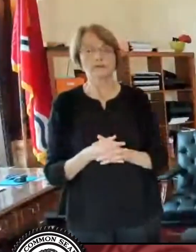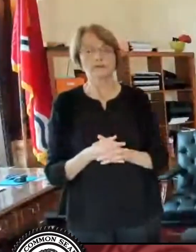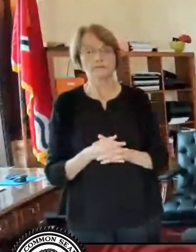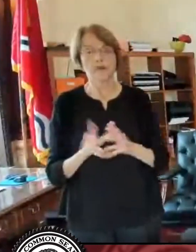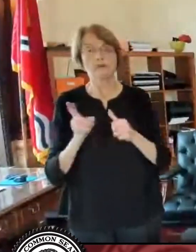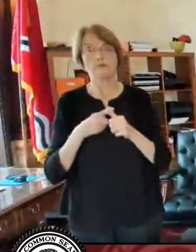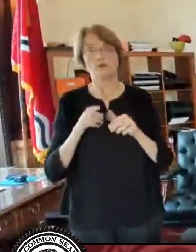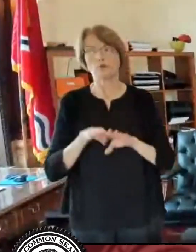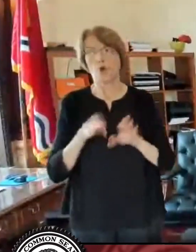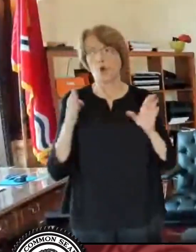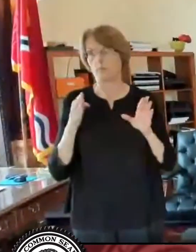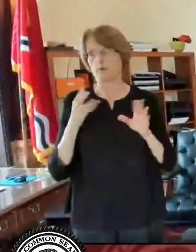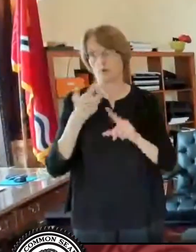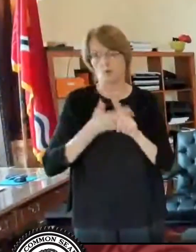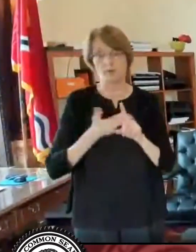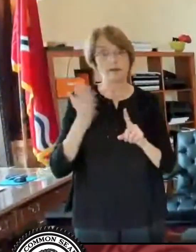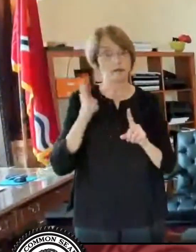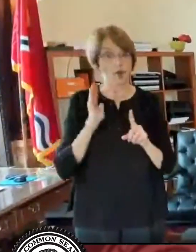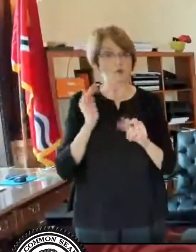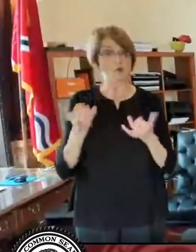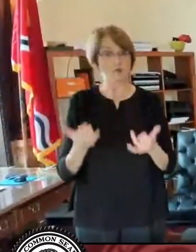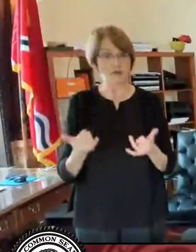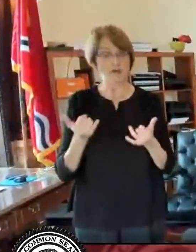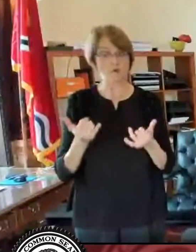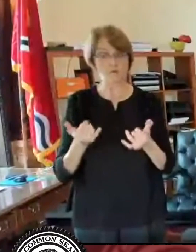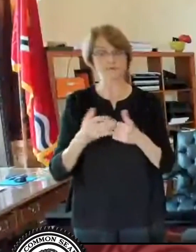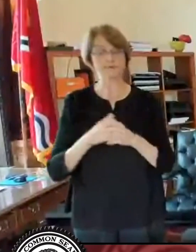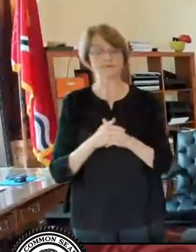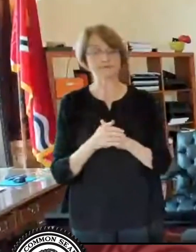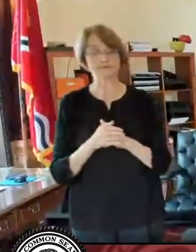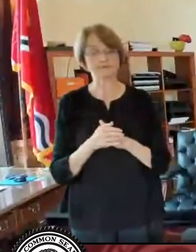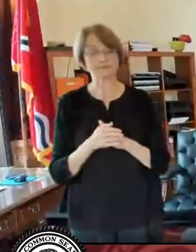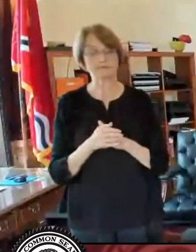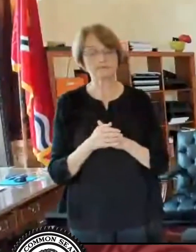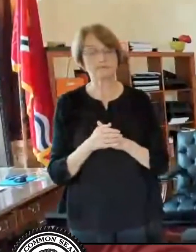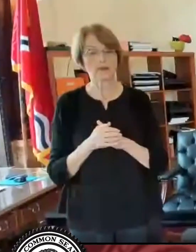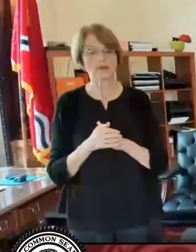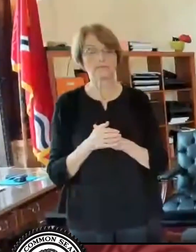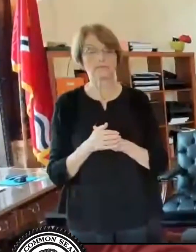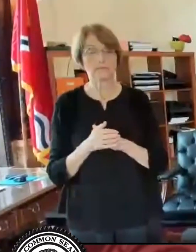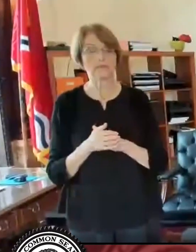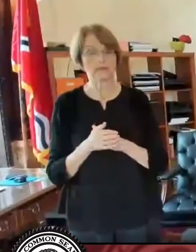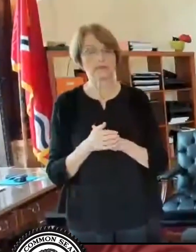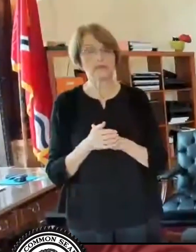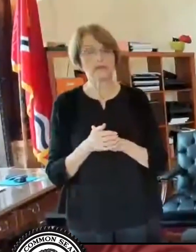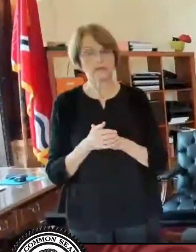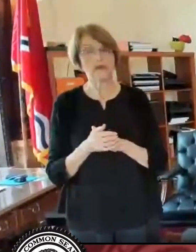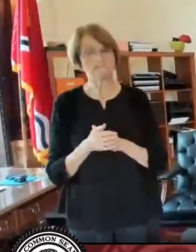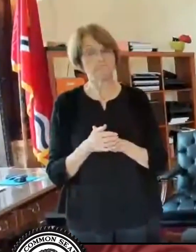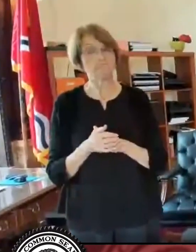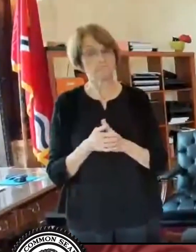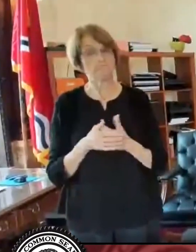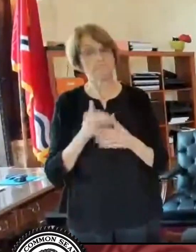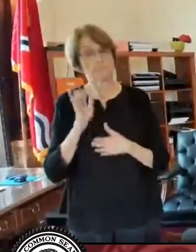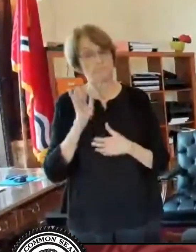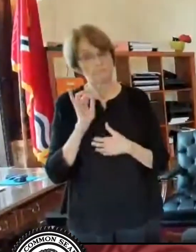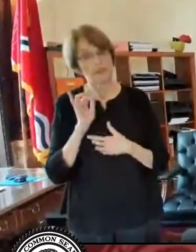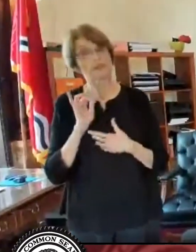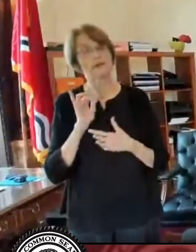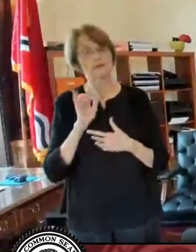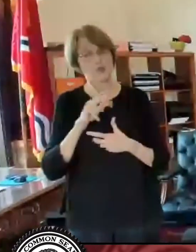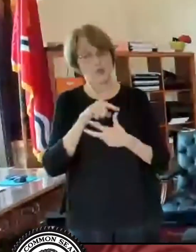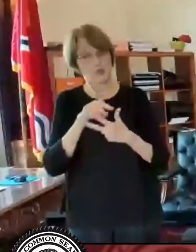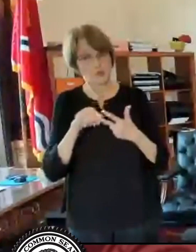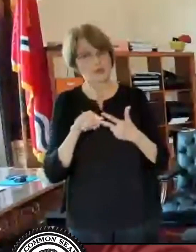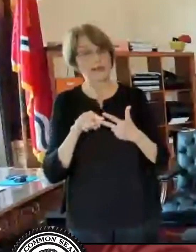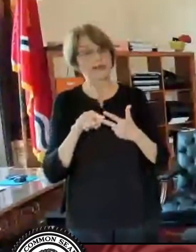one opened, I guess it's 3 months ago now. And so they are working, but it's at the